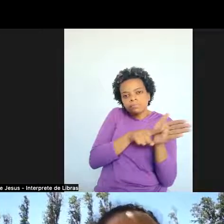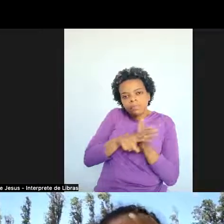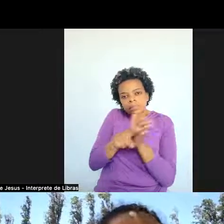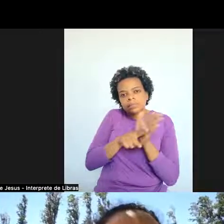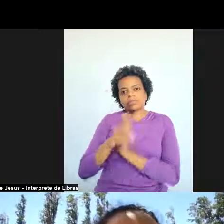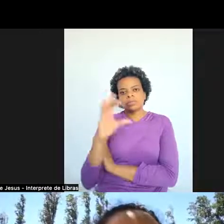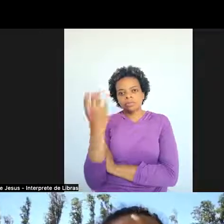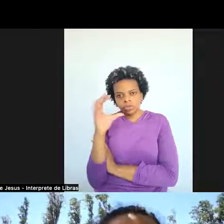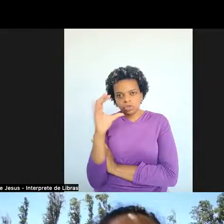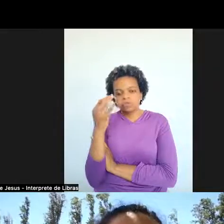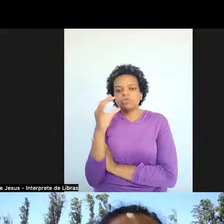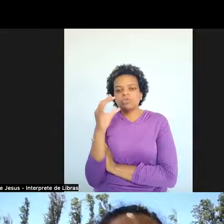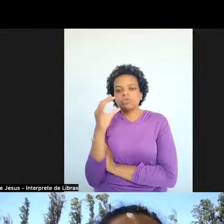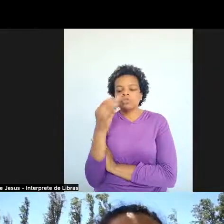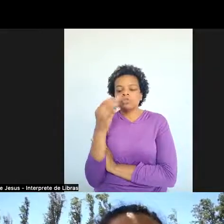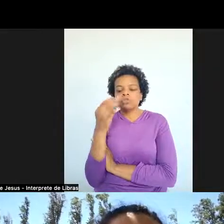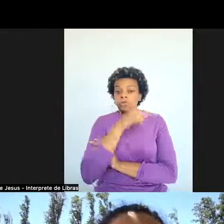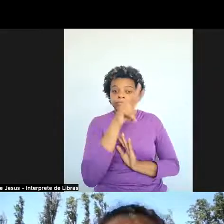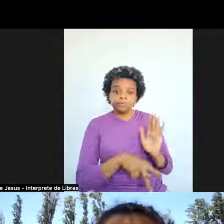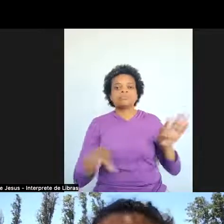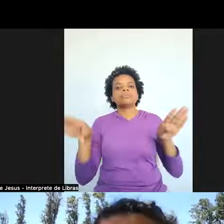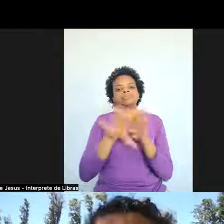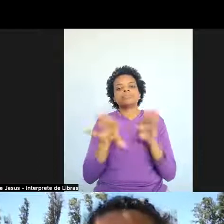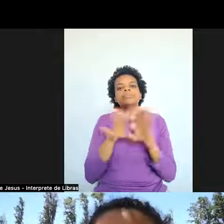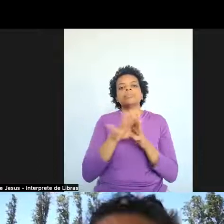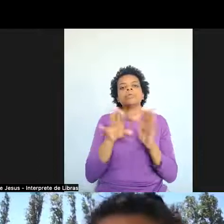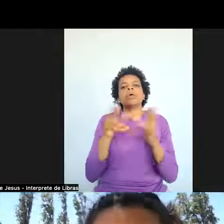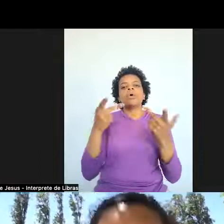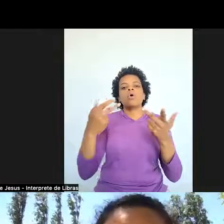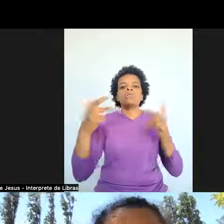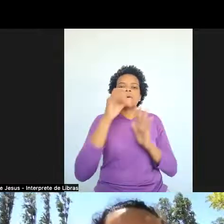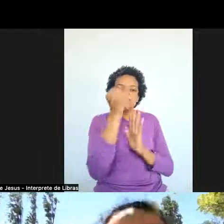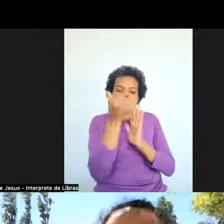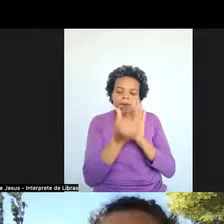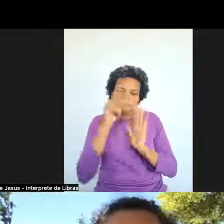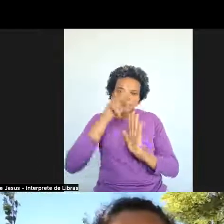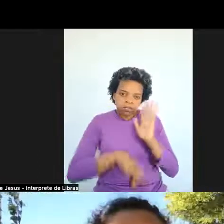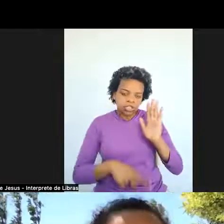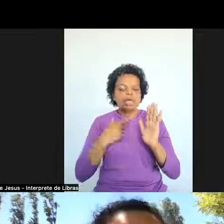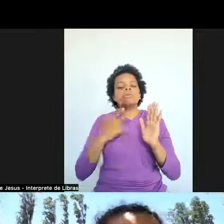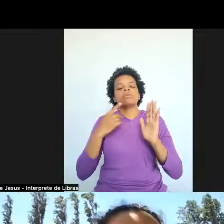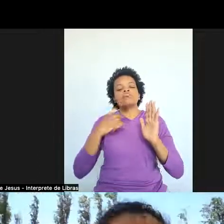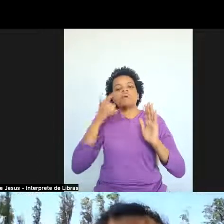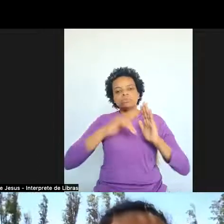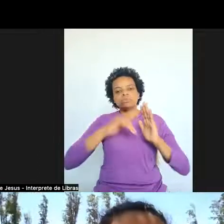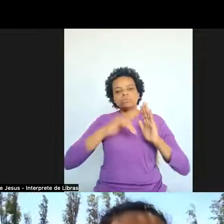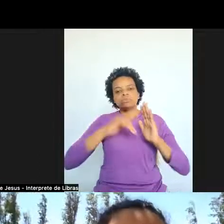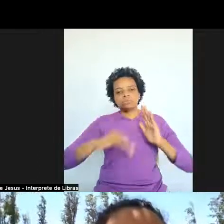over 720 technical and scientific publications, and we had 6 national action plans that